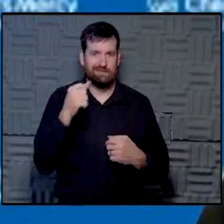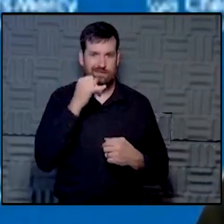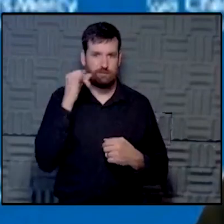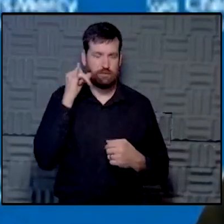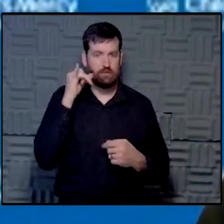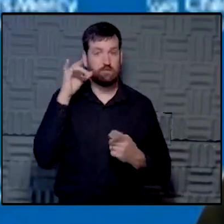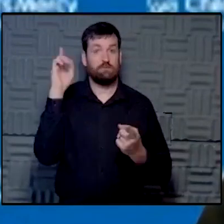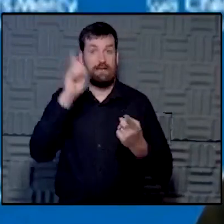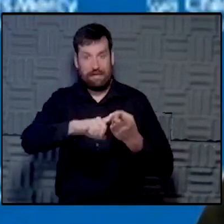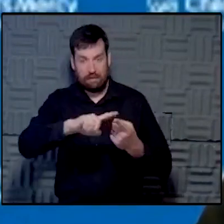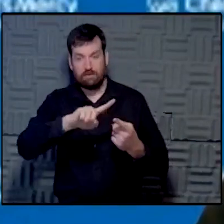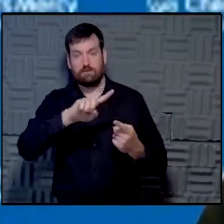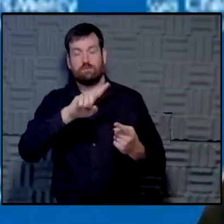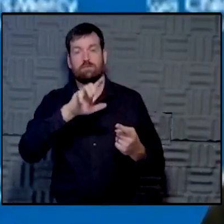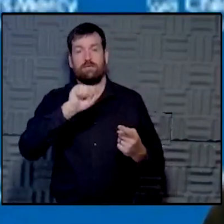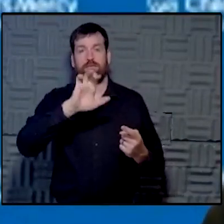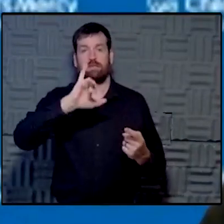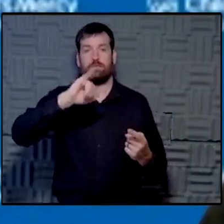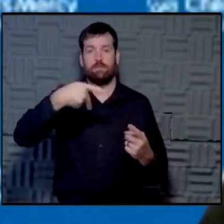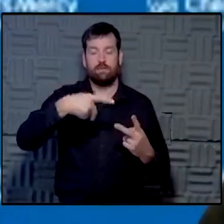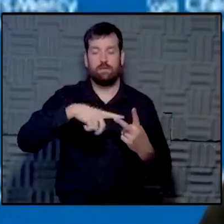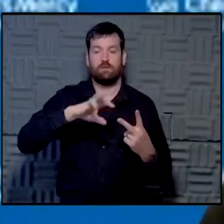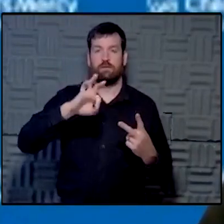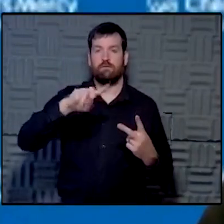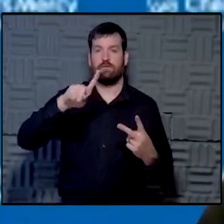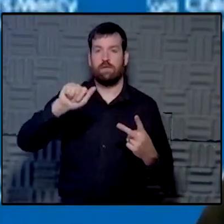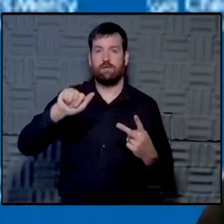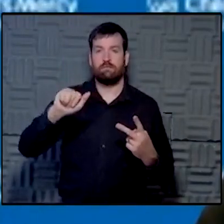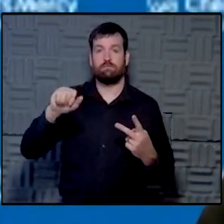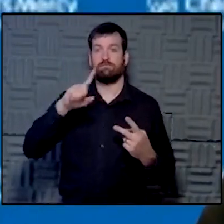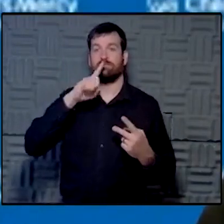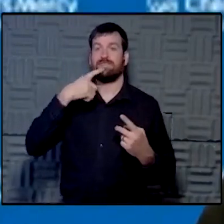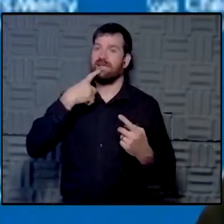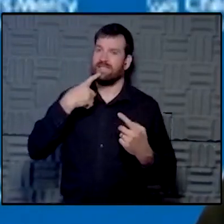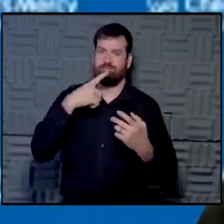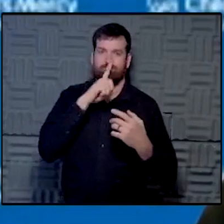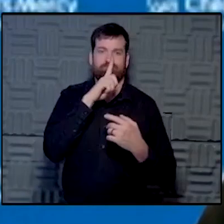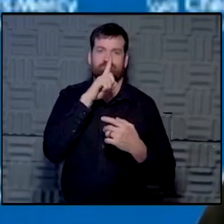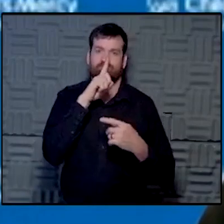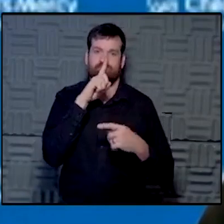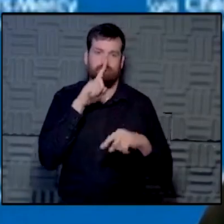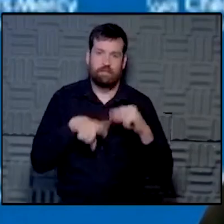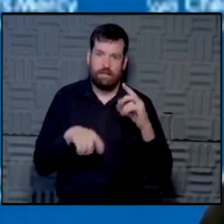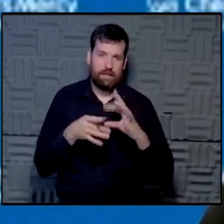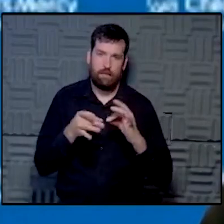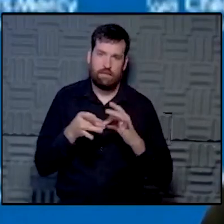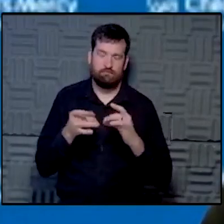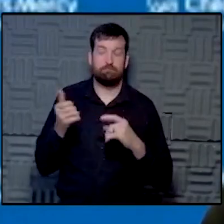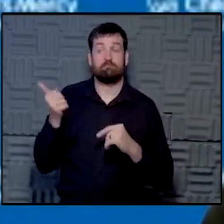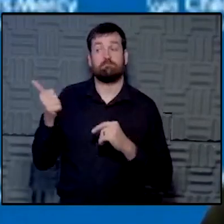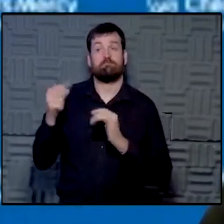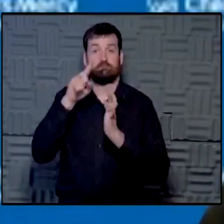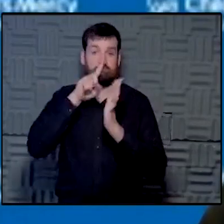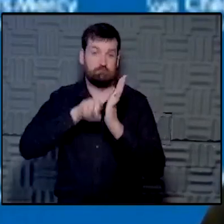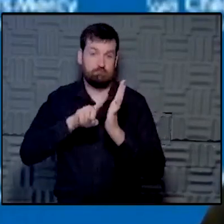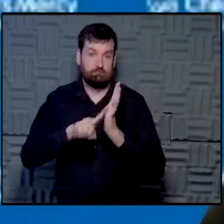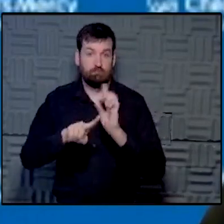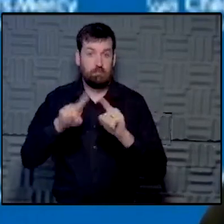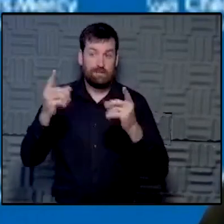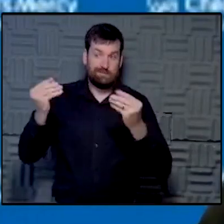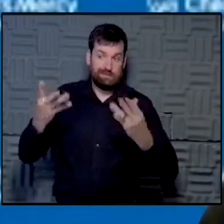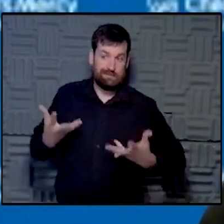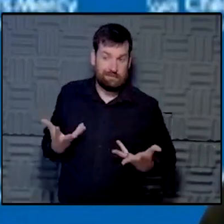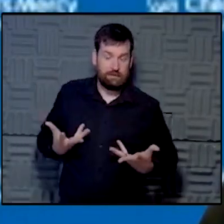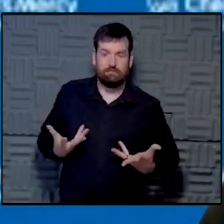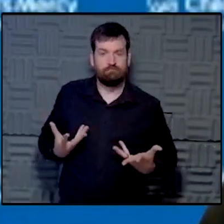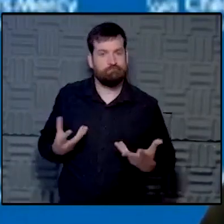to the FDA and the ACIP, and the FDA said we cannot comment on that right now. So I think they're looking into it, but they have not given us any clue